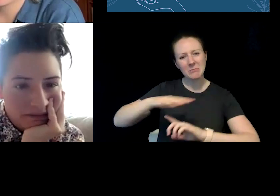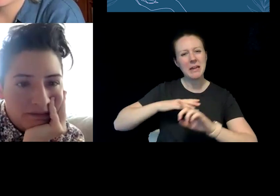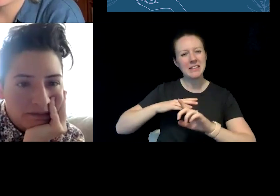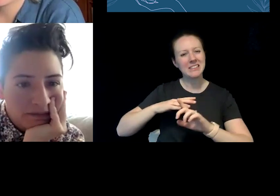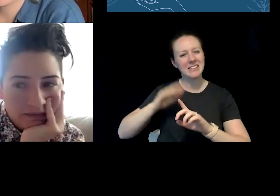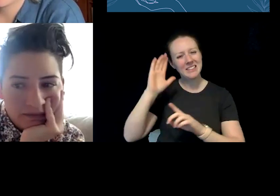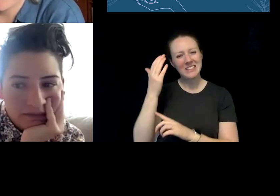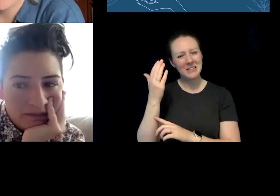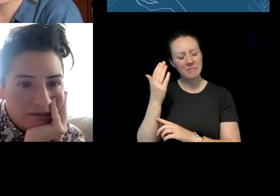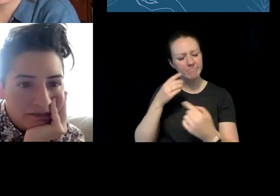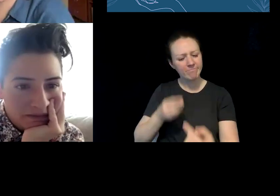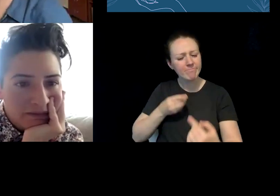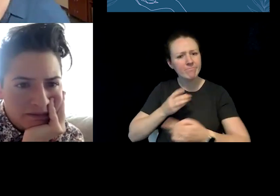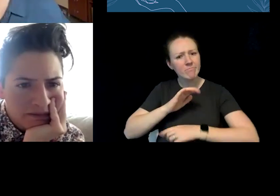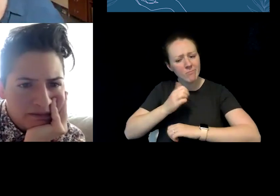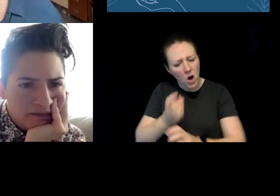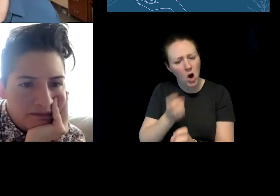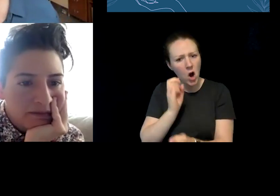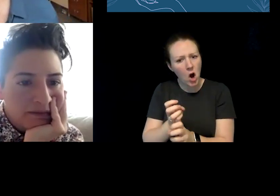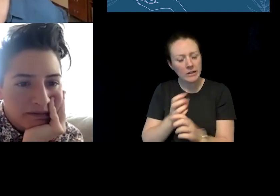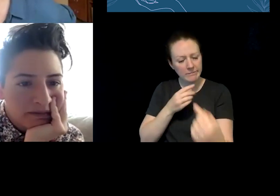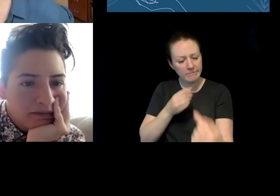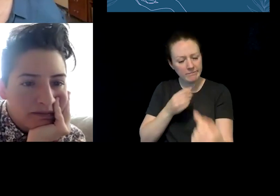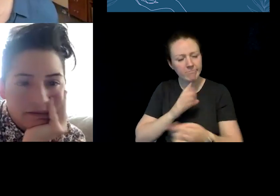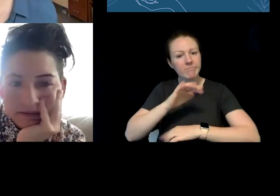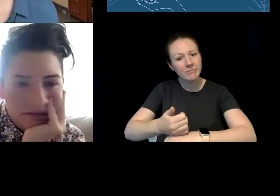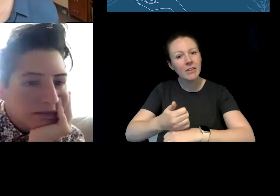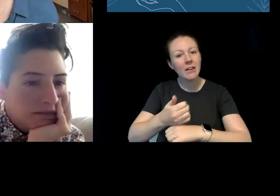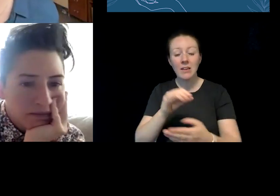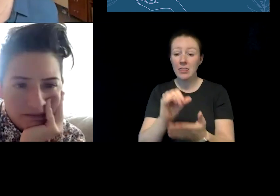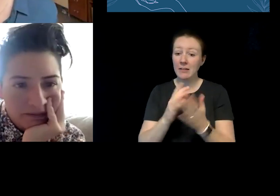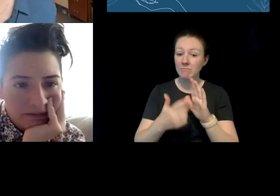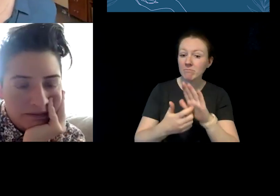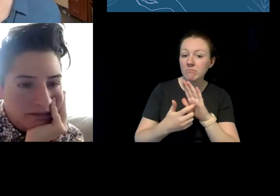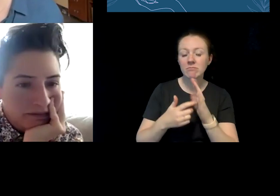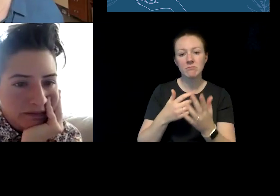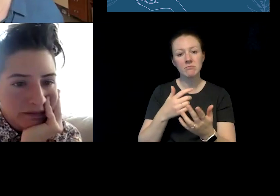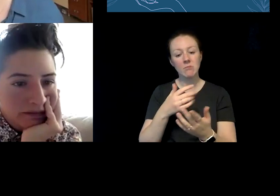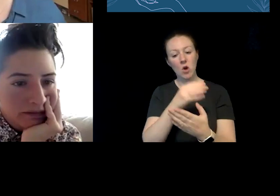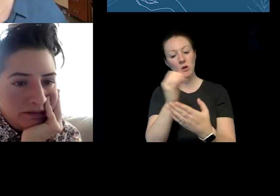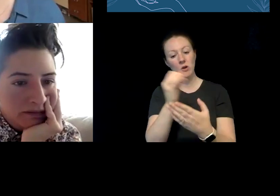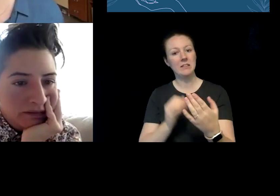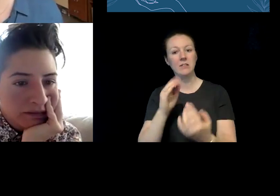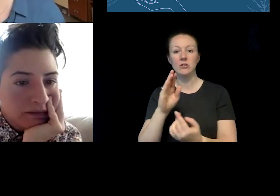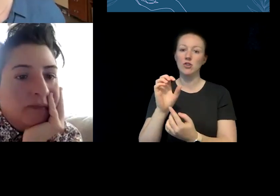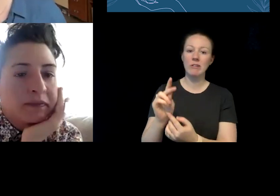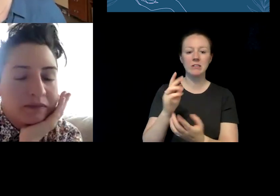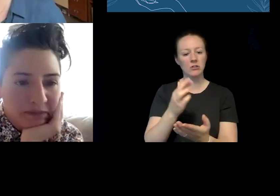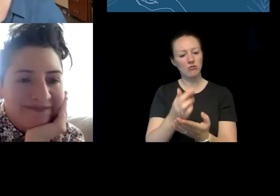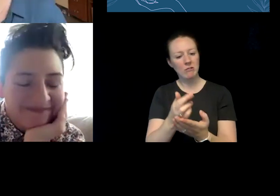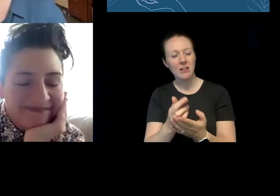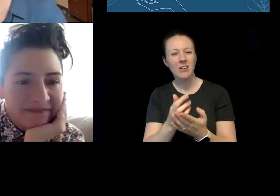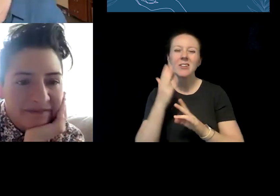up against things like, you know, needing to take artistic risks or resources. There's a lot of, I think we've made excuses